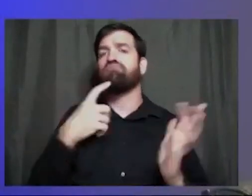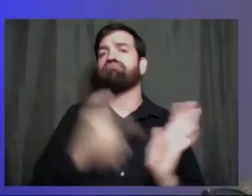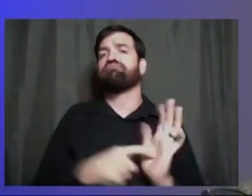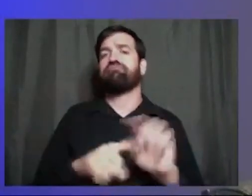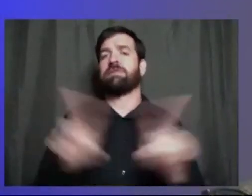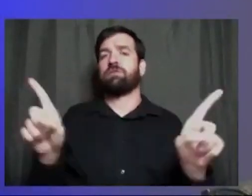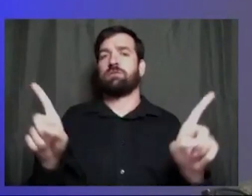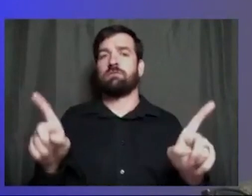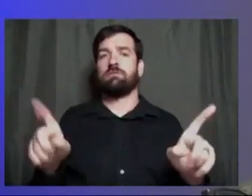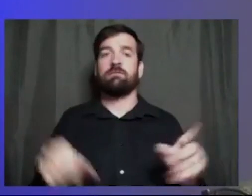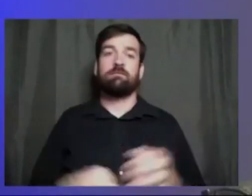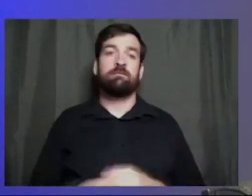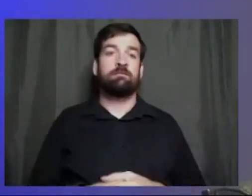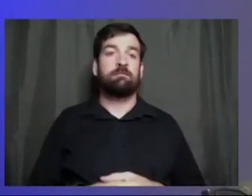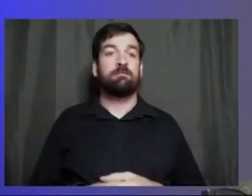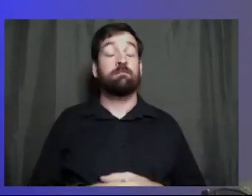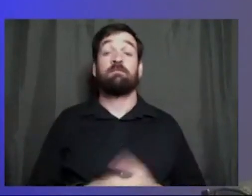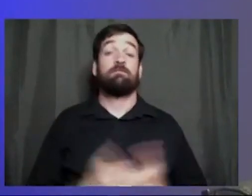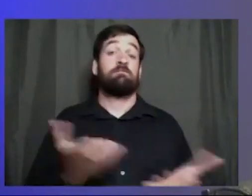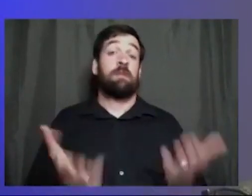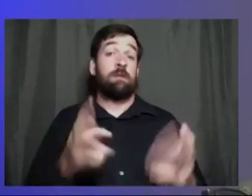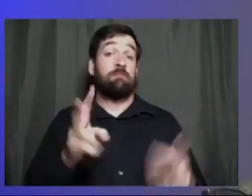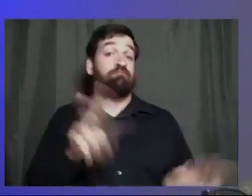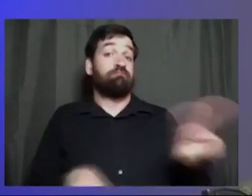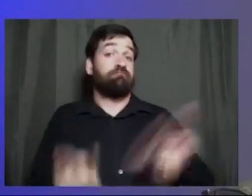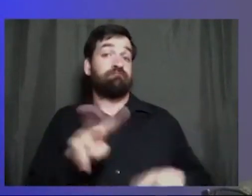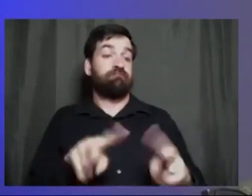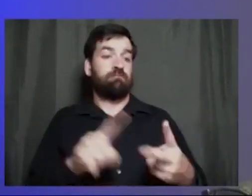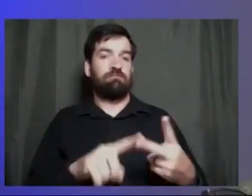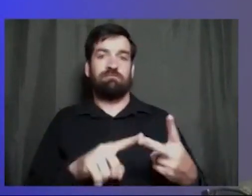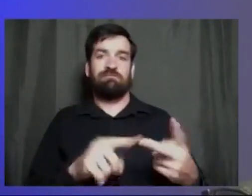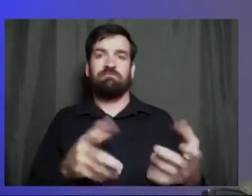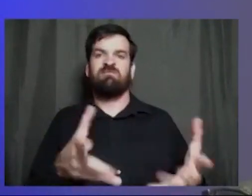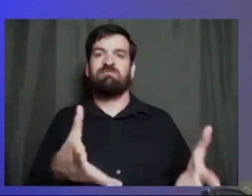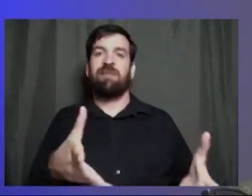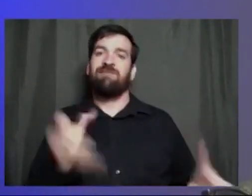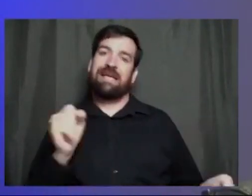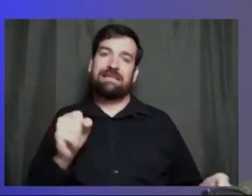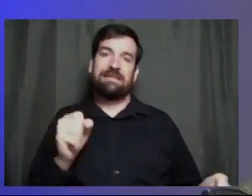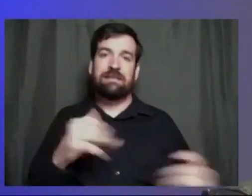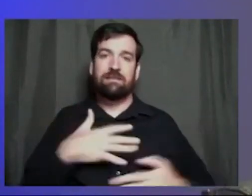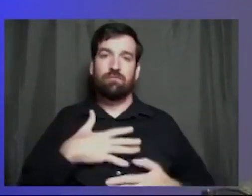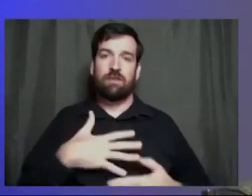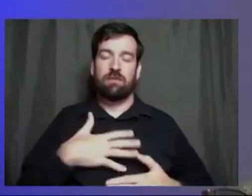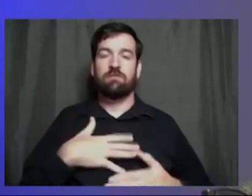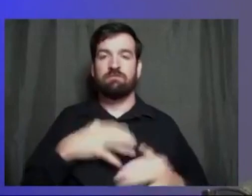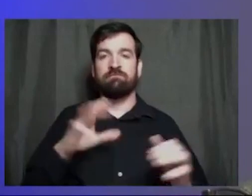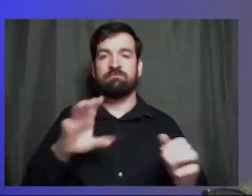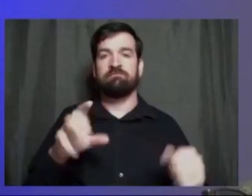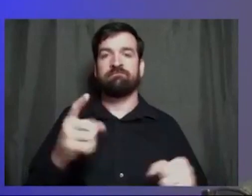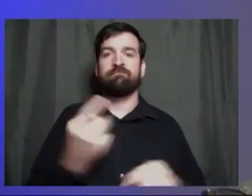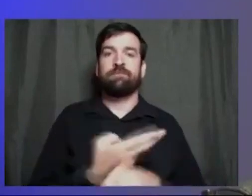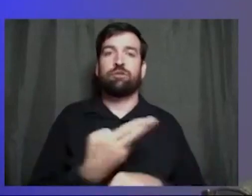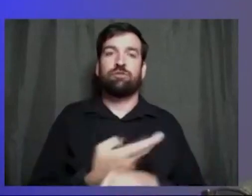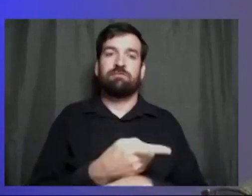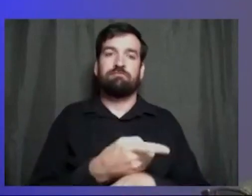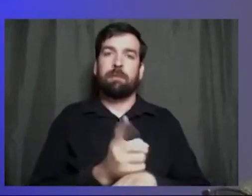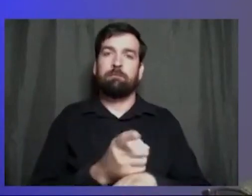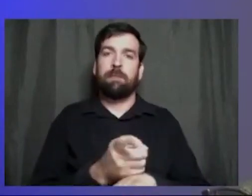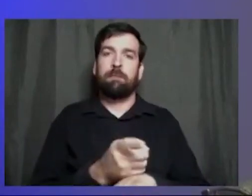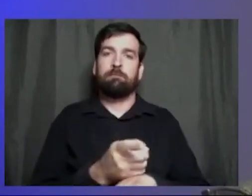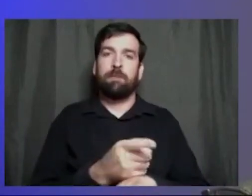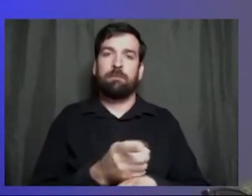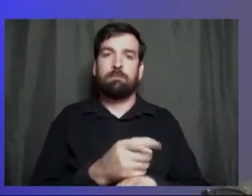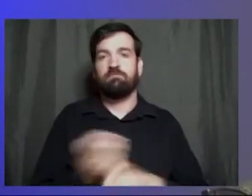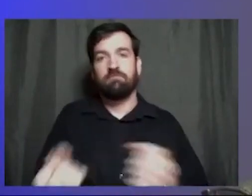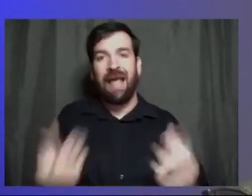parent, things you might want to look at are how fast they're breathing. You can count, you can use the second hand on your watch and count for a full minute, see how many breaths they have per minute. You can